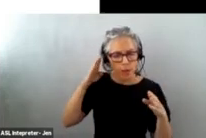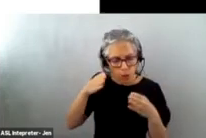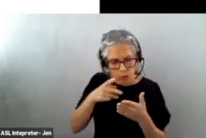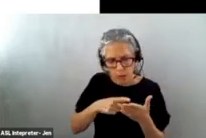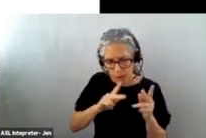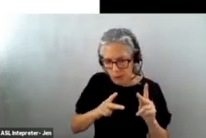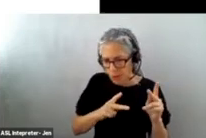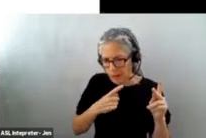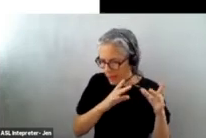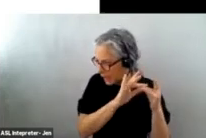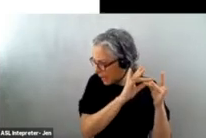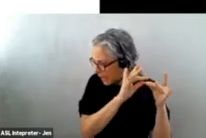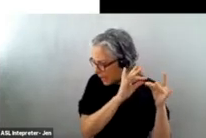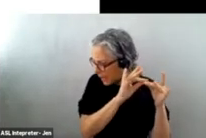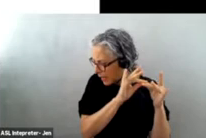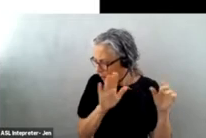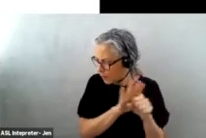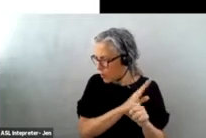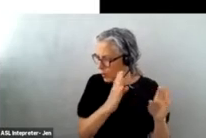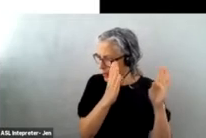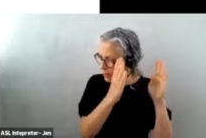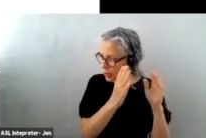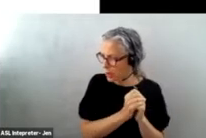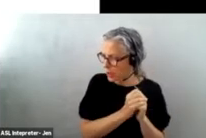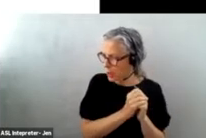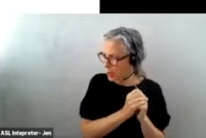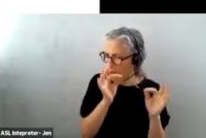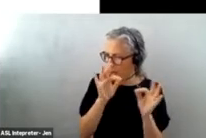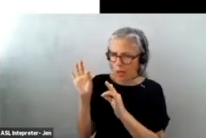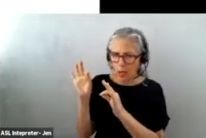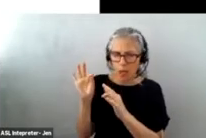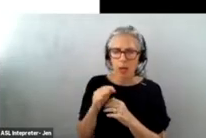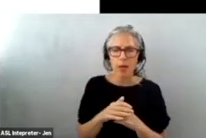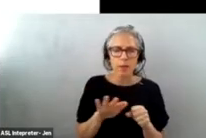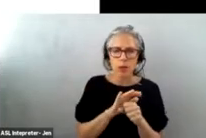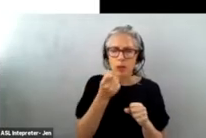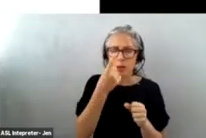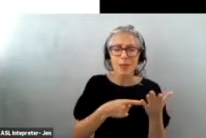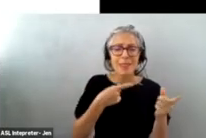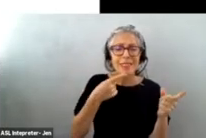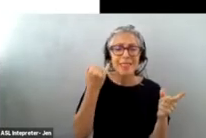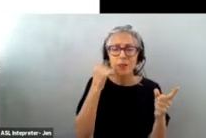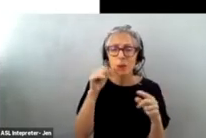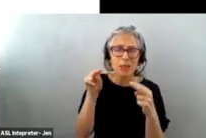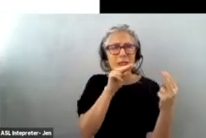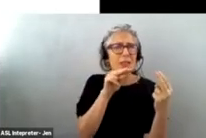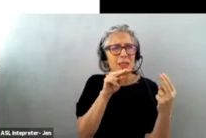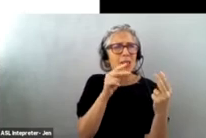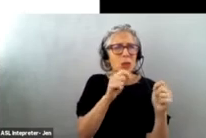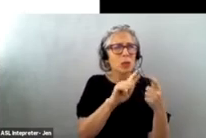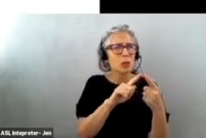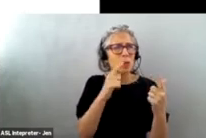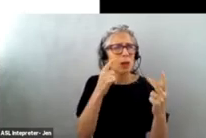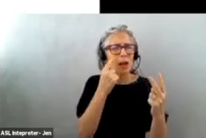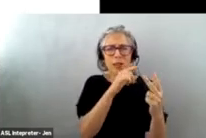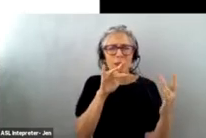are saying and to give them our fullest attention and fullest understanding of what they're saying if we're not also trying to make eye